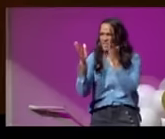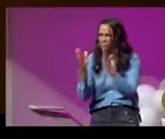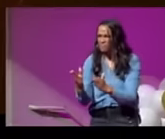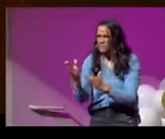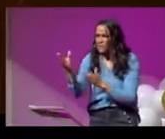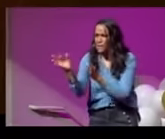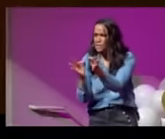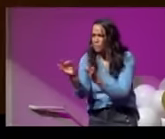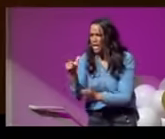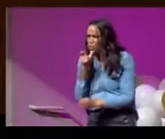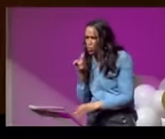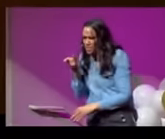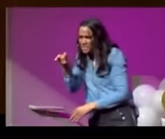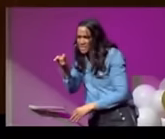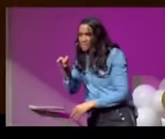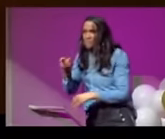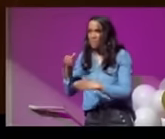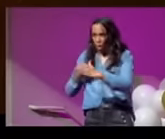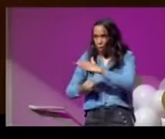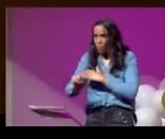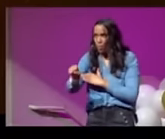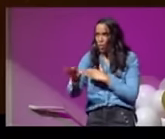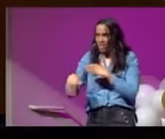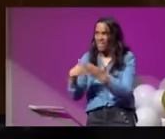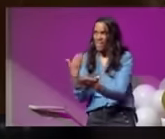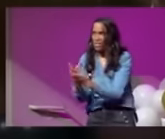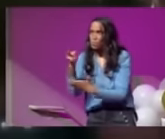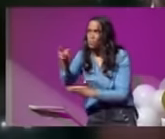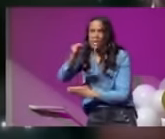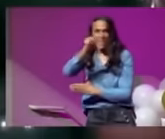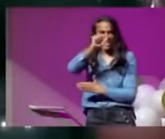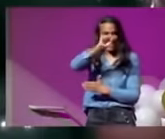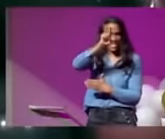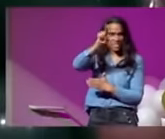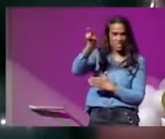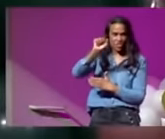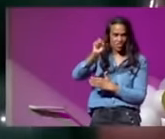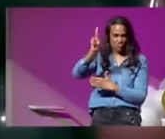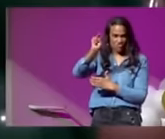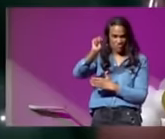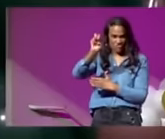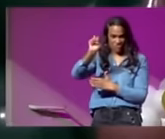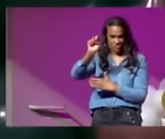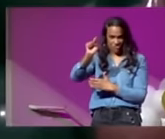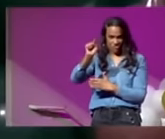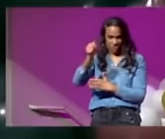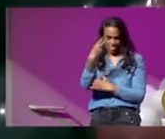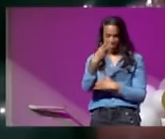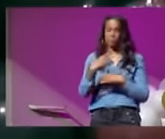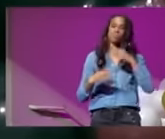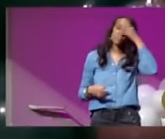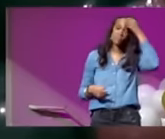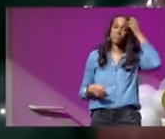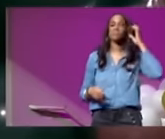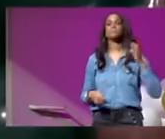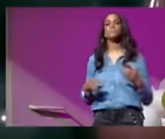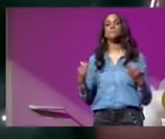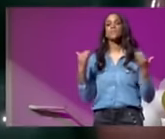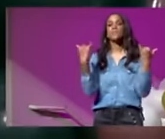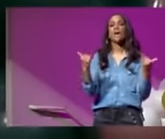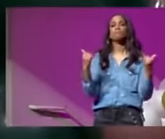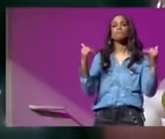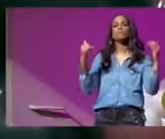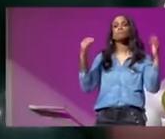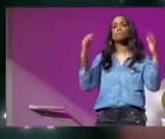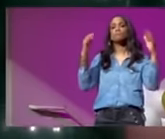called a Nazarene. You may be seated in God's presence. I want to put a tag on this text, and for a few moments with your